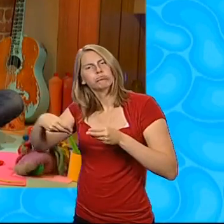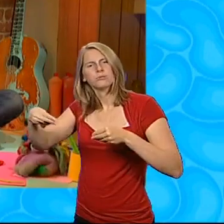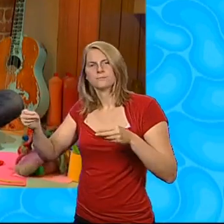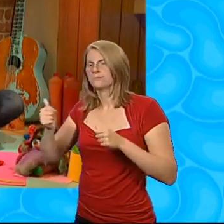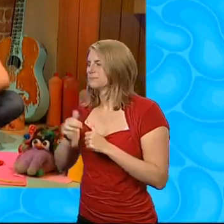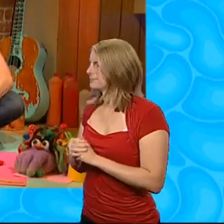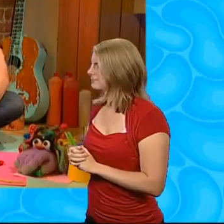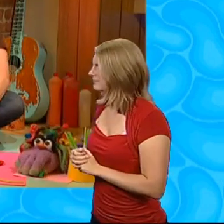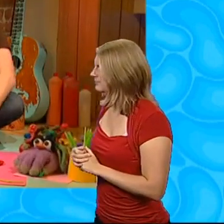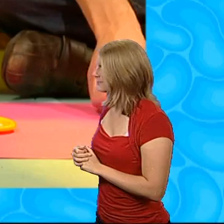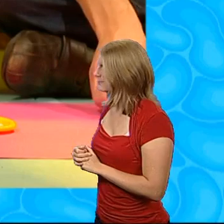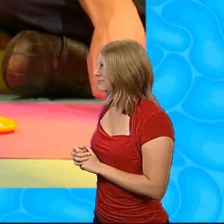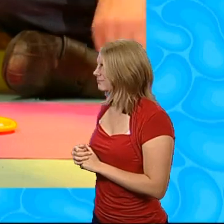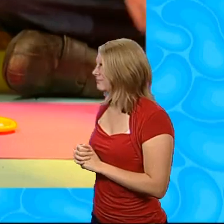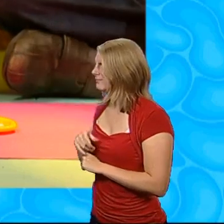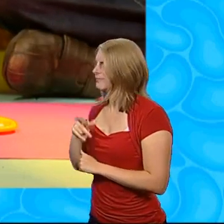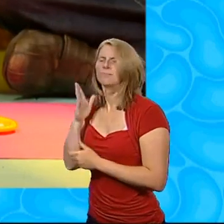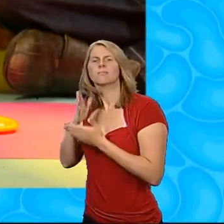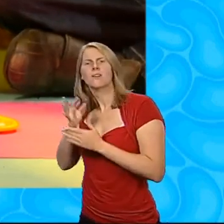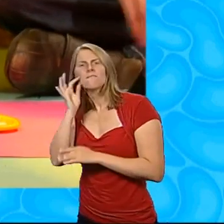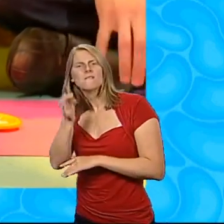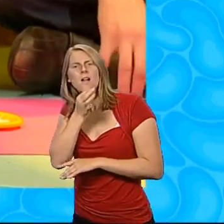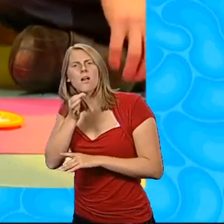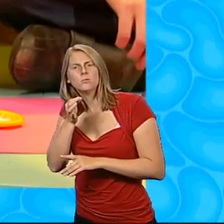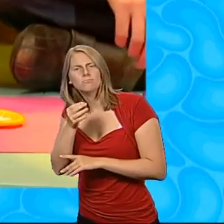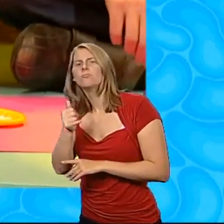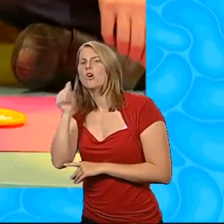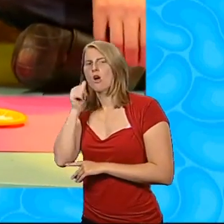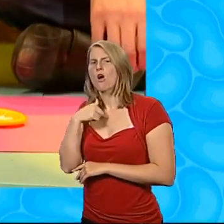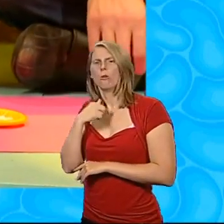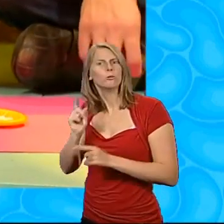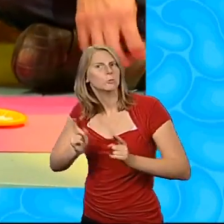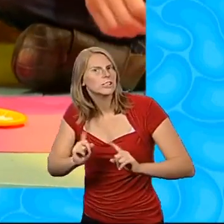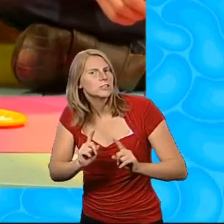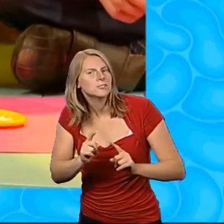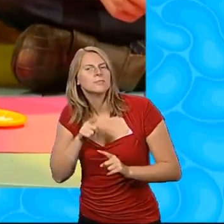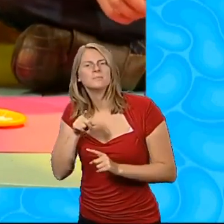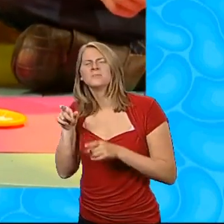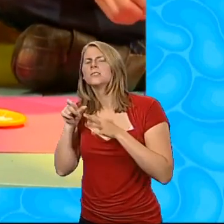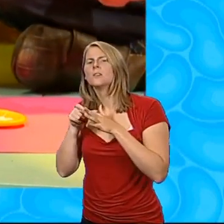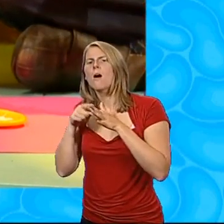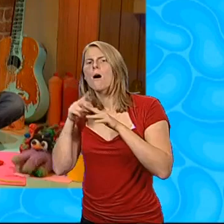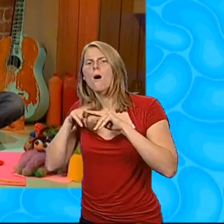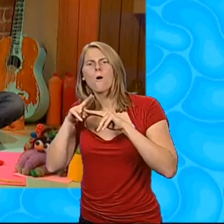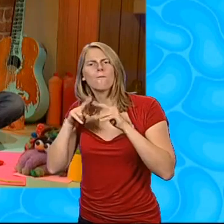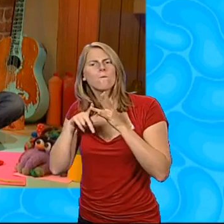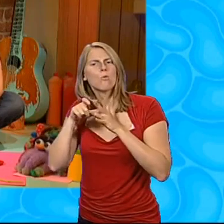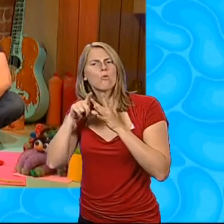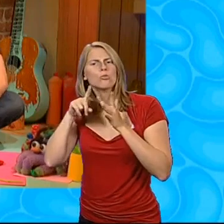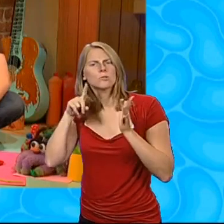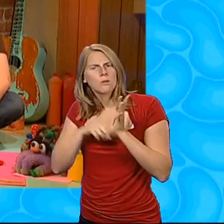sensible? Okay. Okay. Chris, Yes. I know a fact about flowers. What is